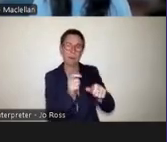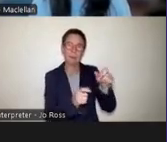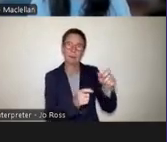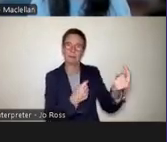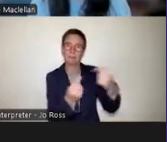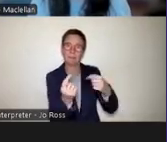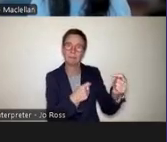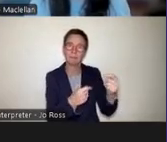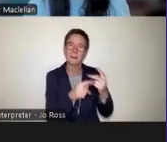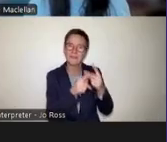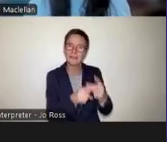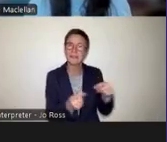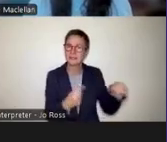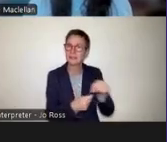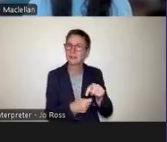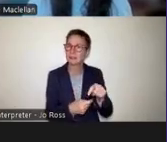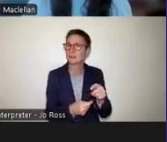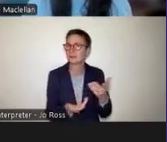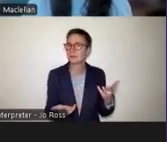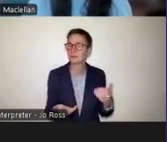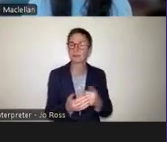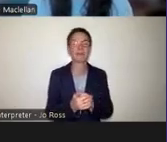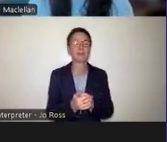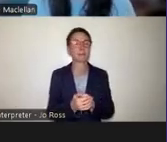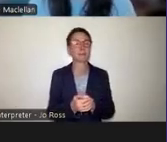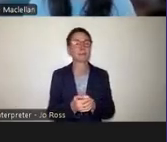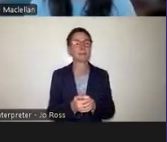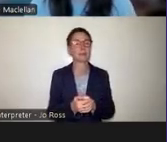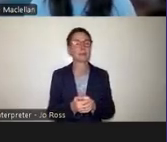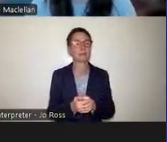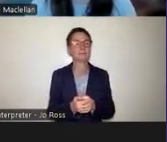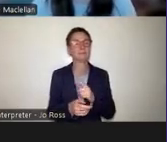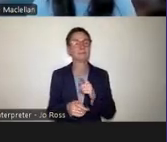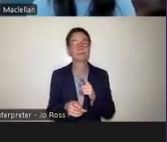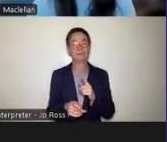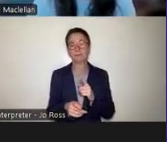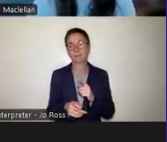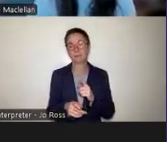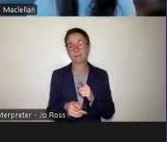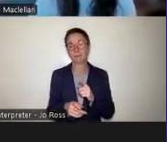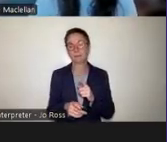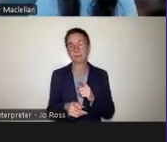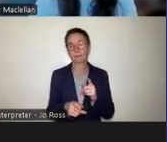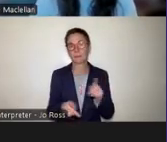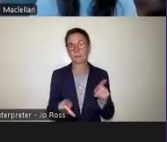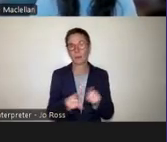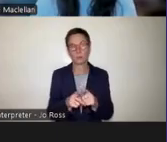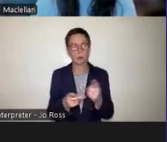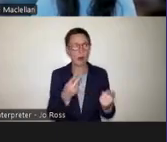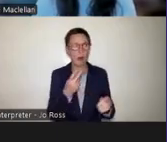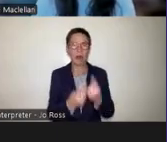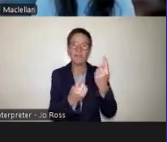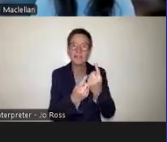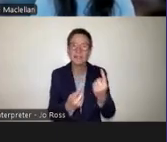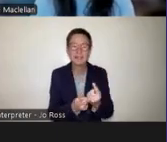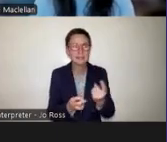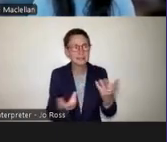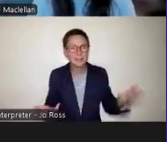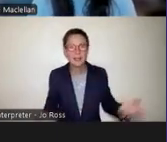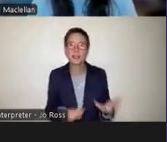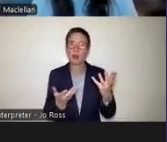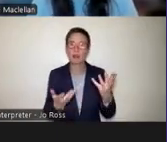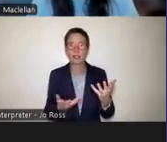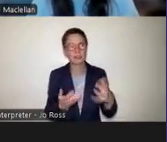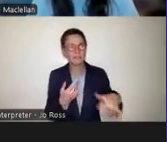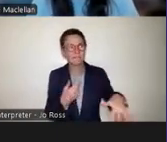come through in their review. There's also now facilities that really encourage and allow families to engage with the whole offer. So